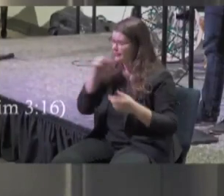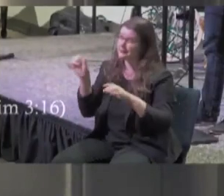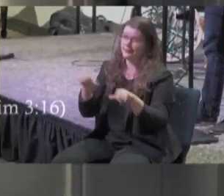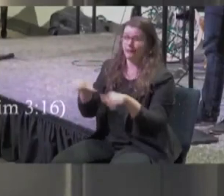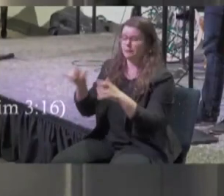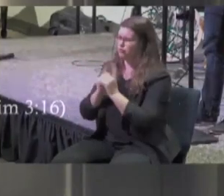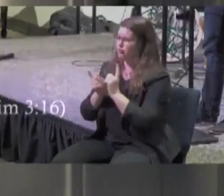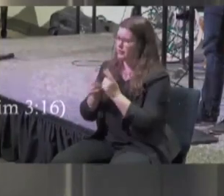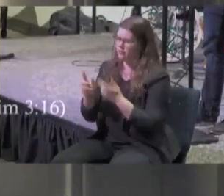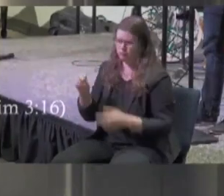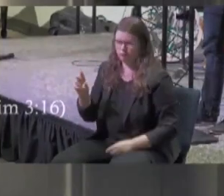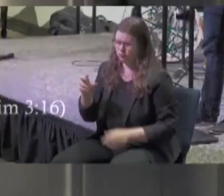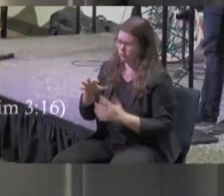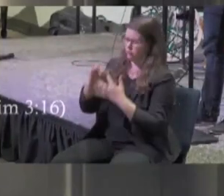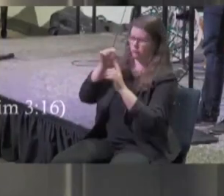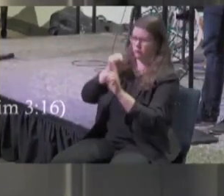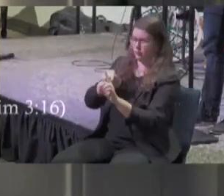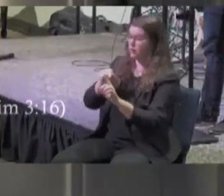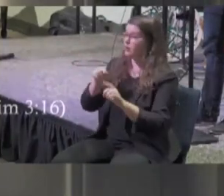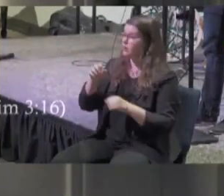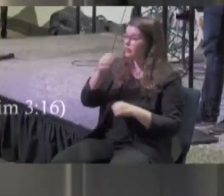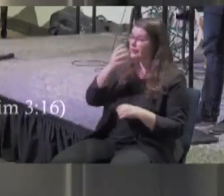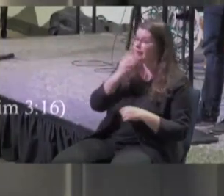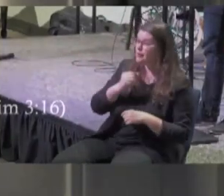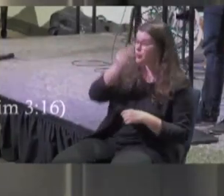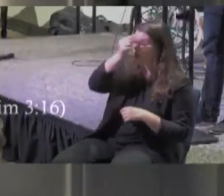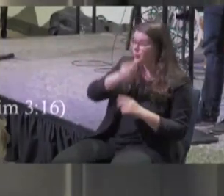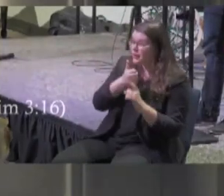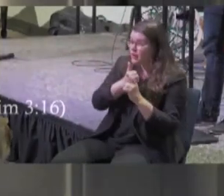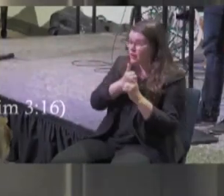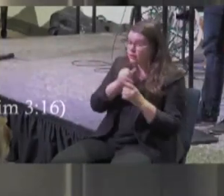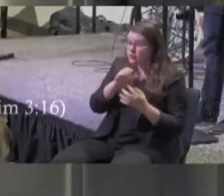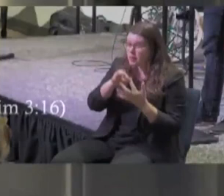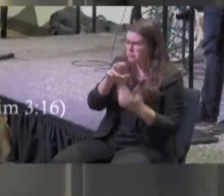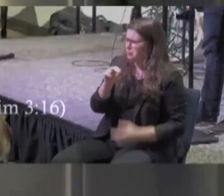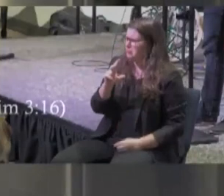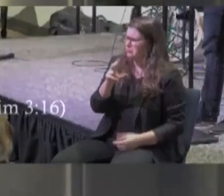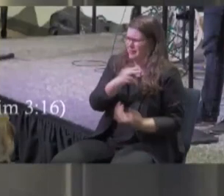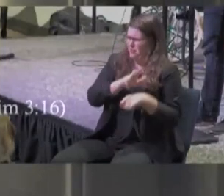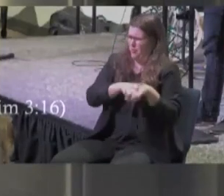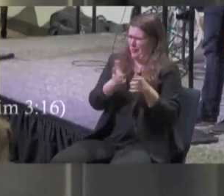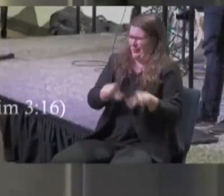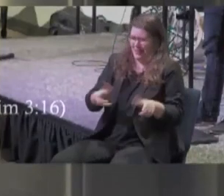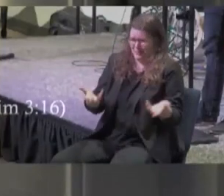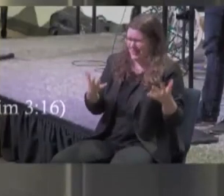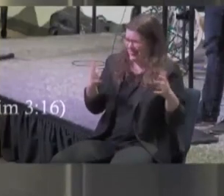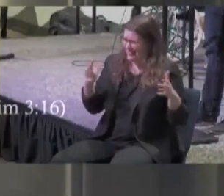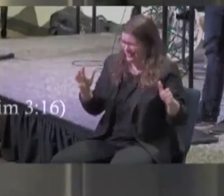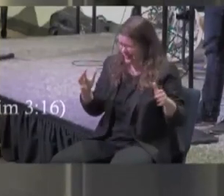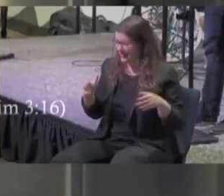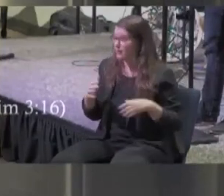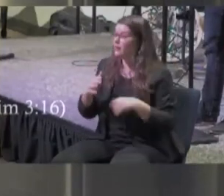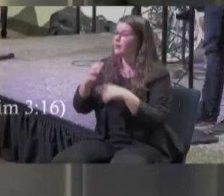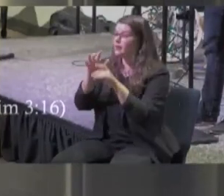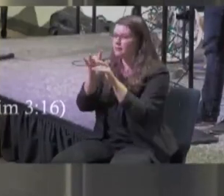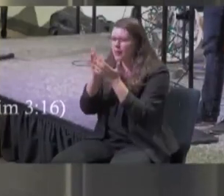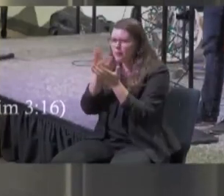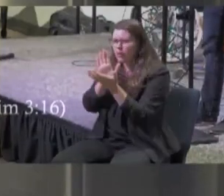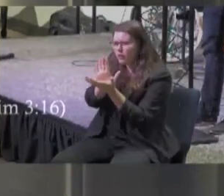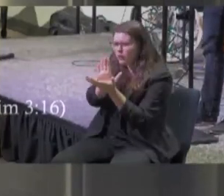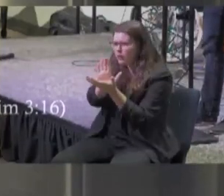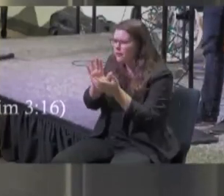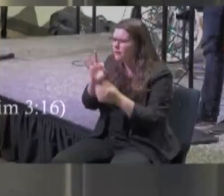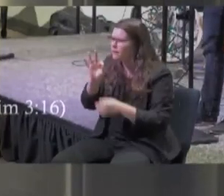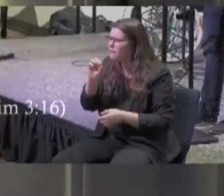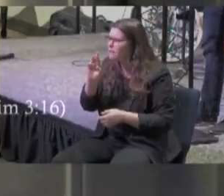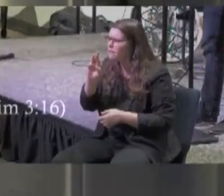It's not that biblical languages are special, they're like any natural language. Biblical literary forms are also not entirely special